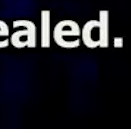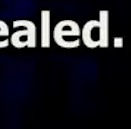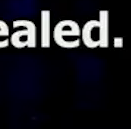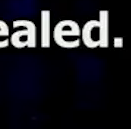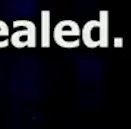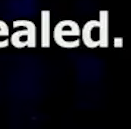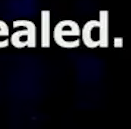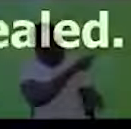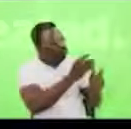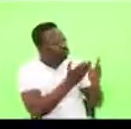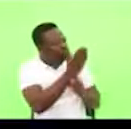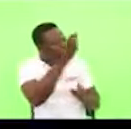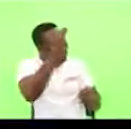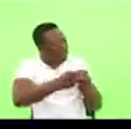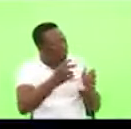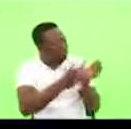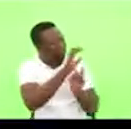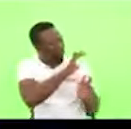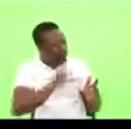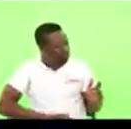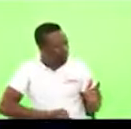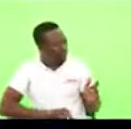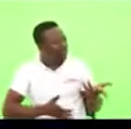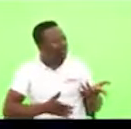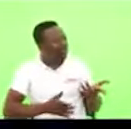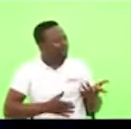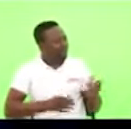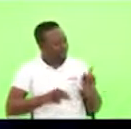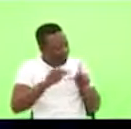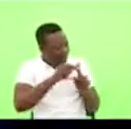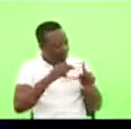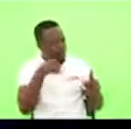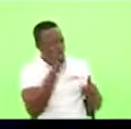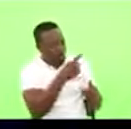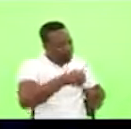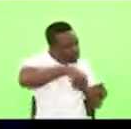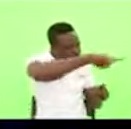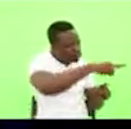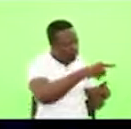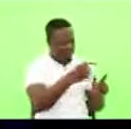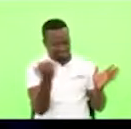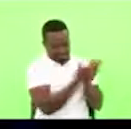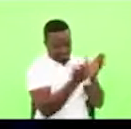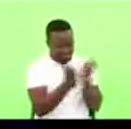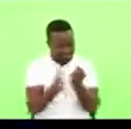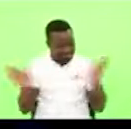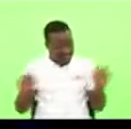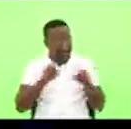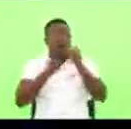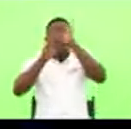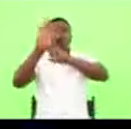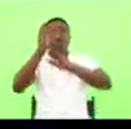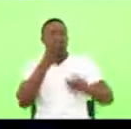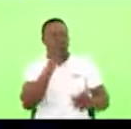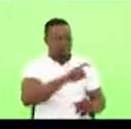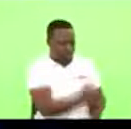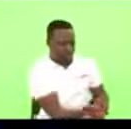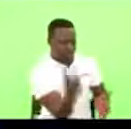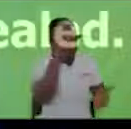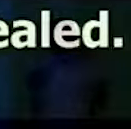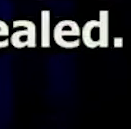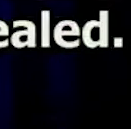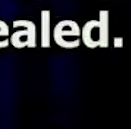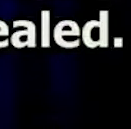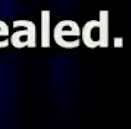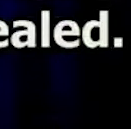is by the name of Jesus Christ of Nazareth, whom you crucified, but whom God raised from the dead, that